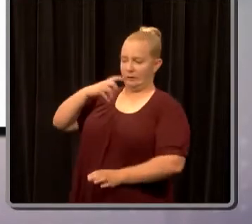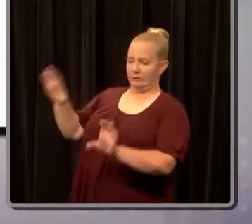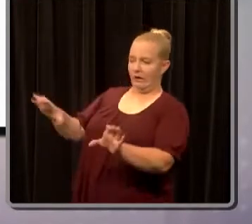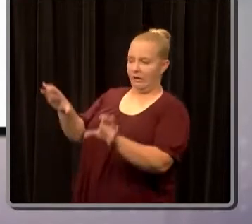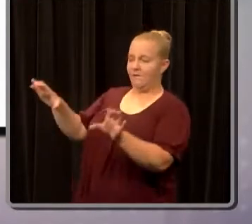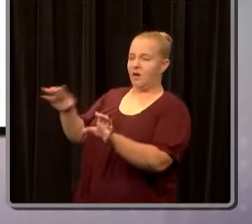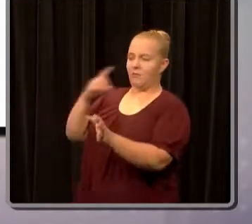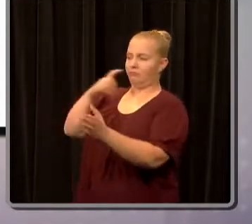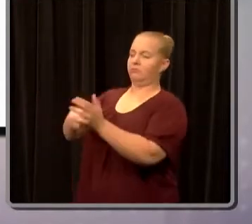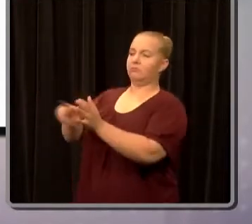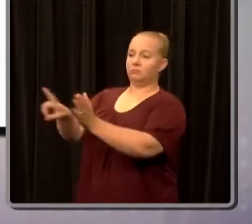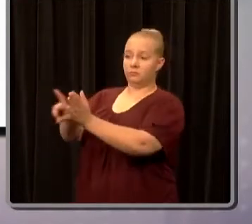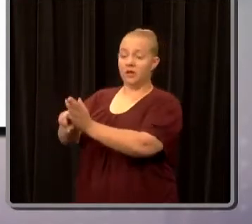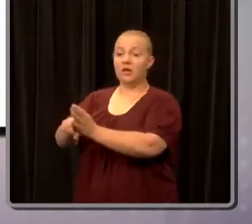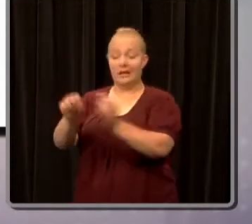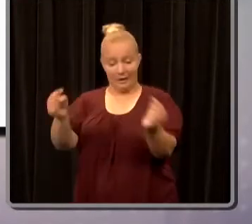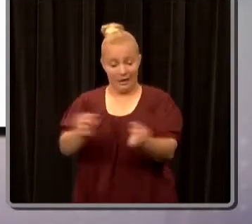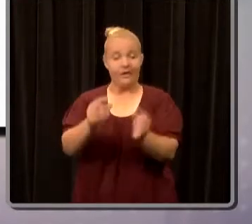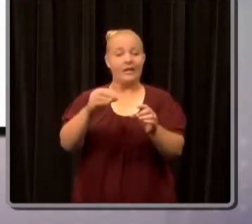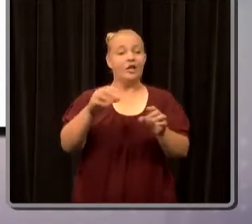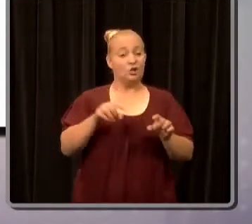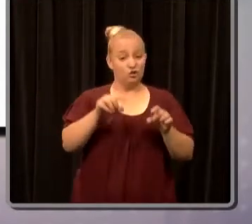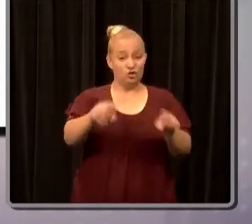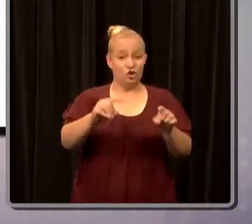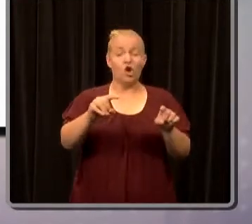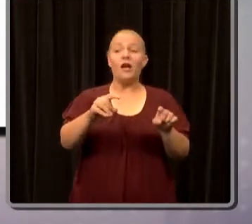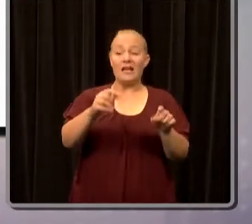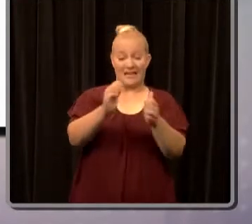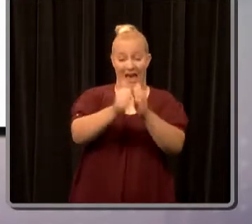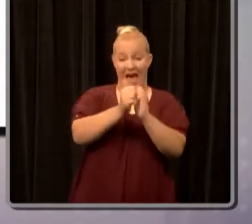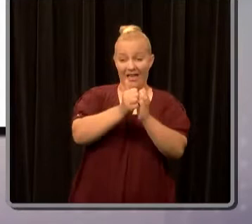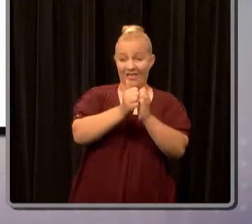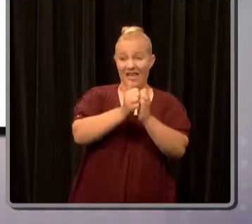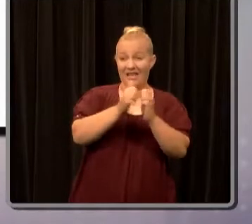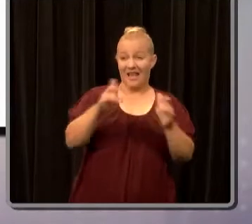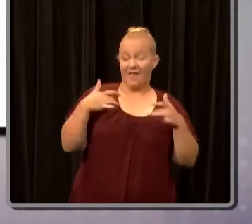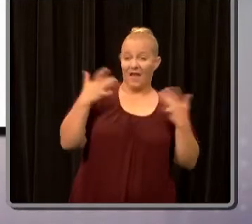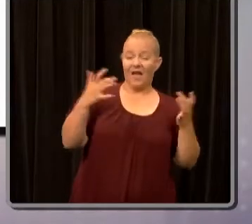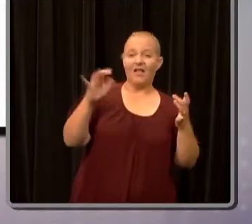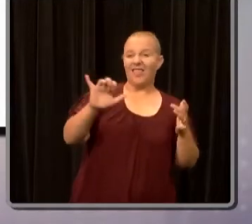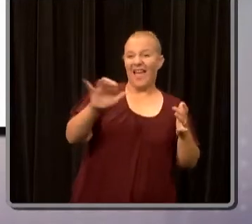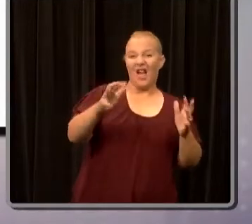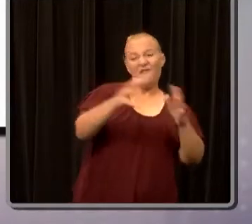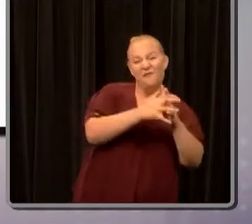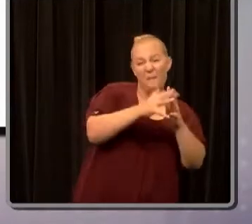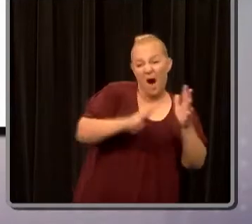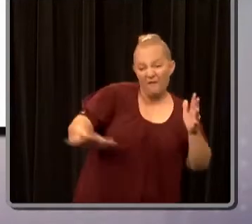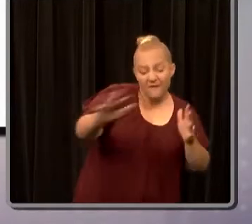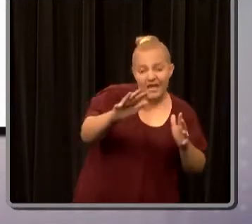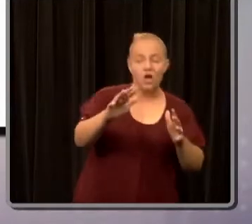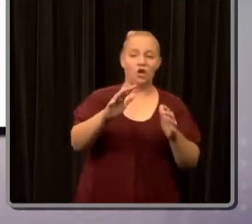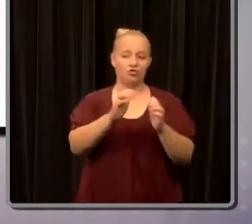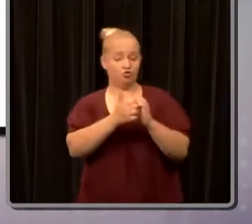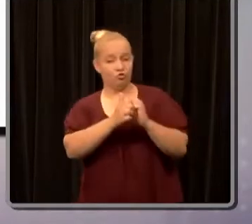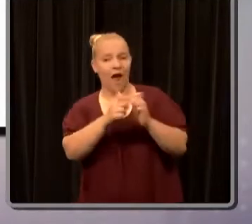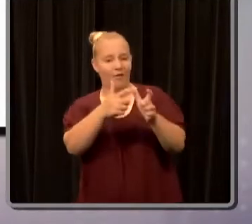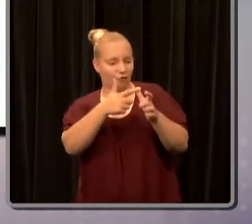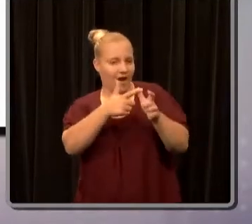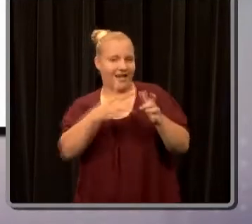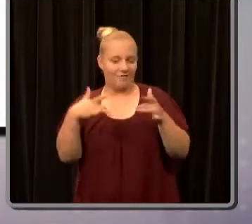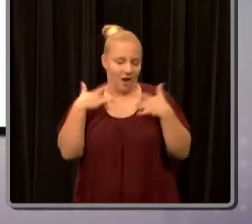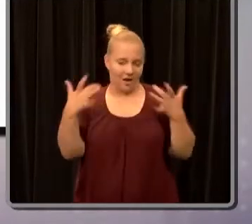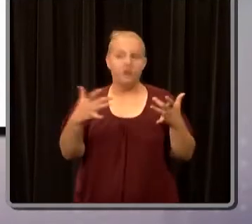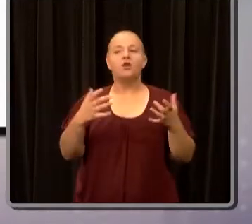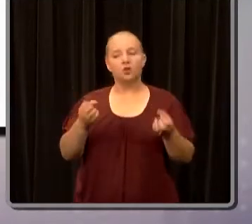activity, injury in an athletic event, as again, it'll go out to our football fields and tracks, other places, et cetera.